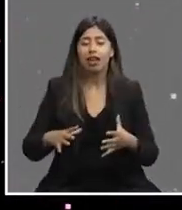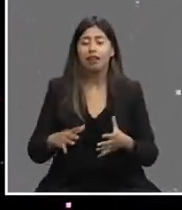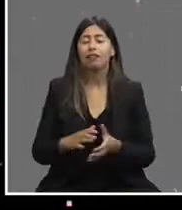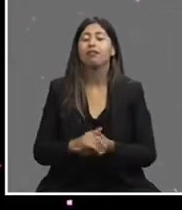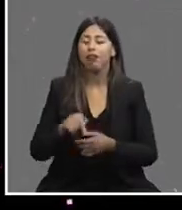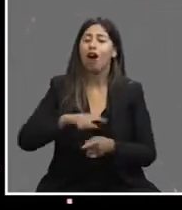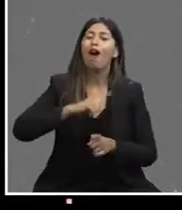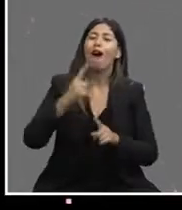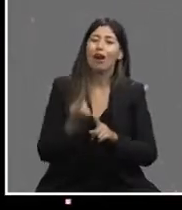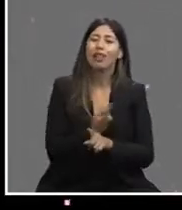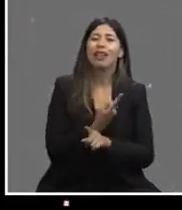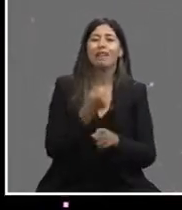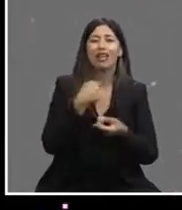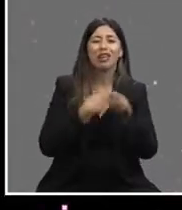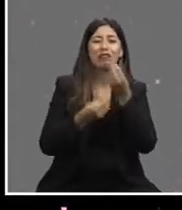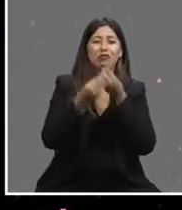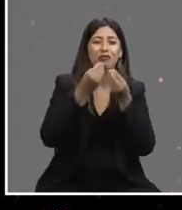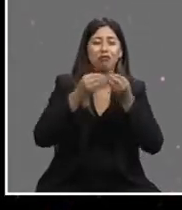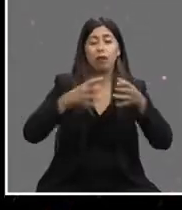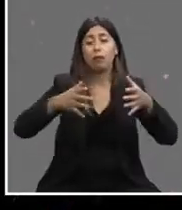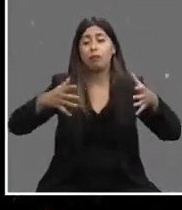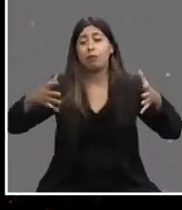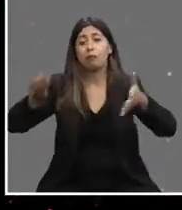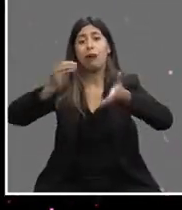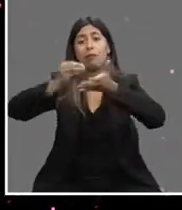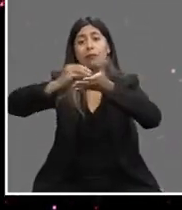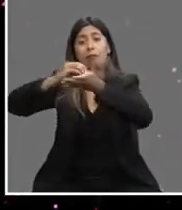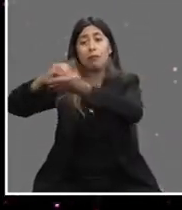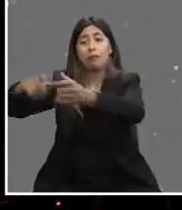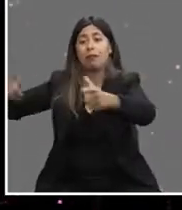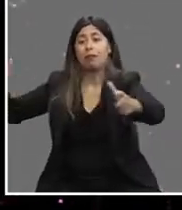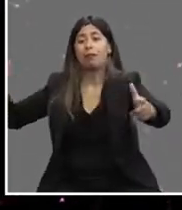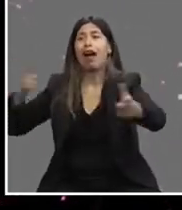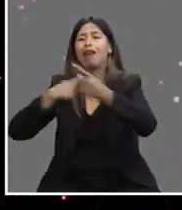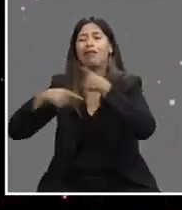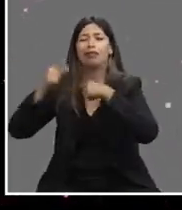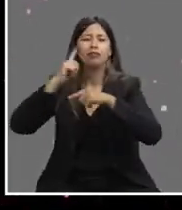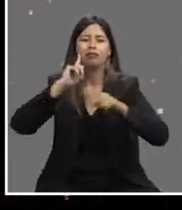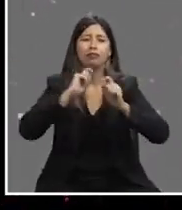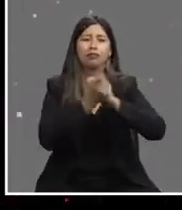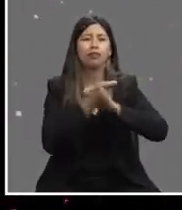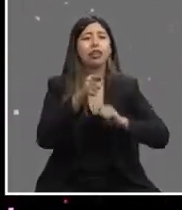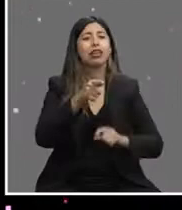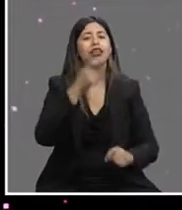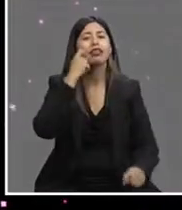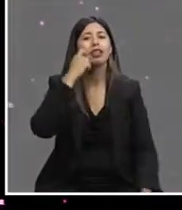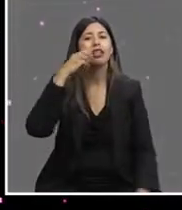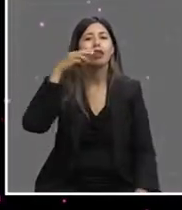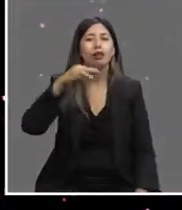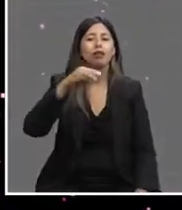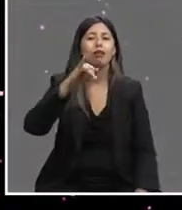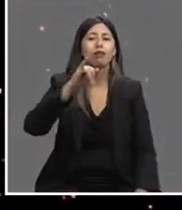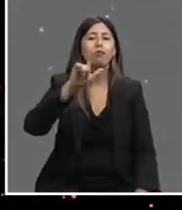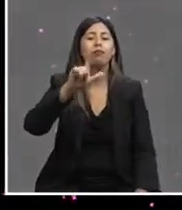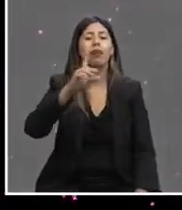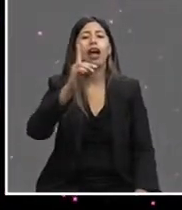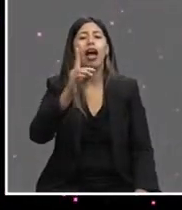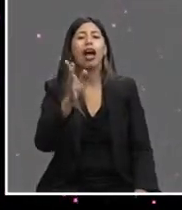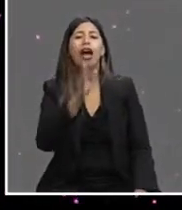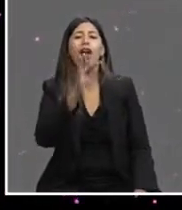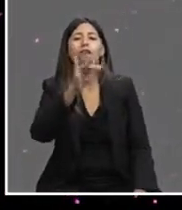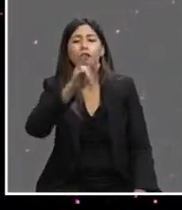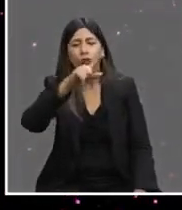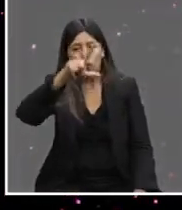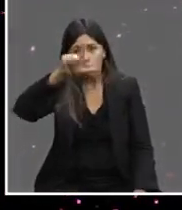awareness capacities? Mindfulness meditation techniques are one way. When the hamburger, the new phone, the luxury car,